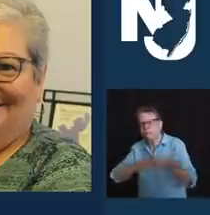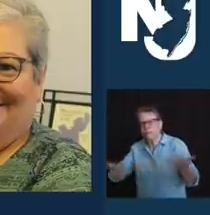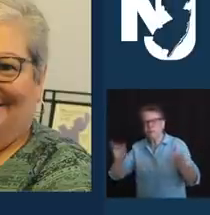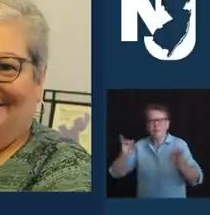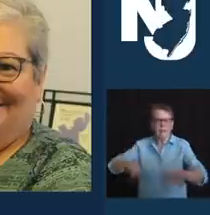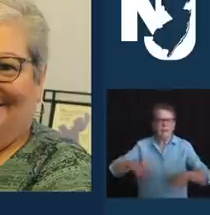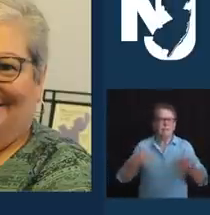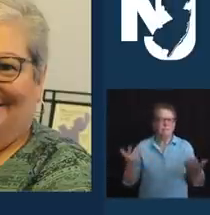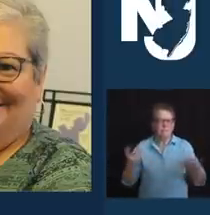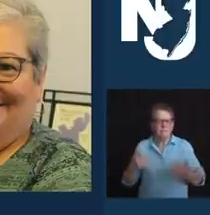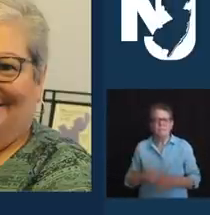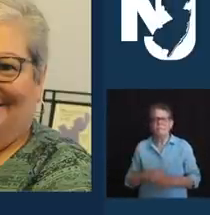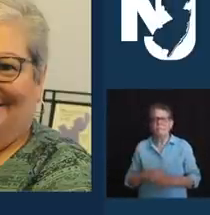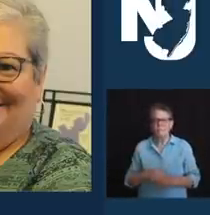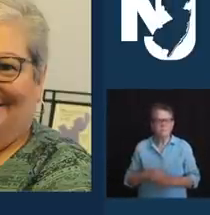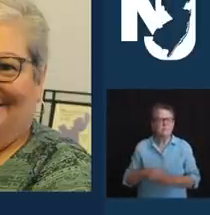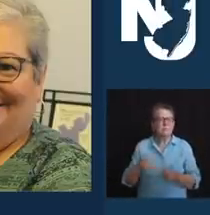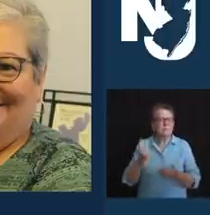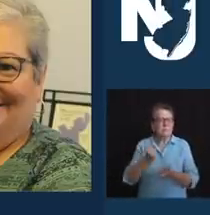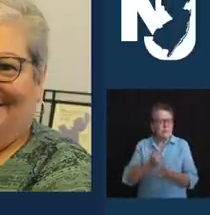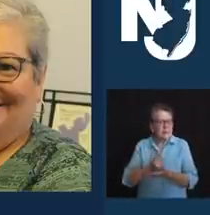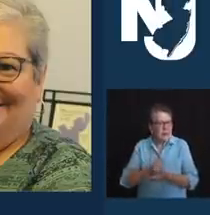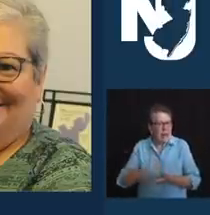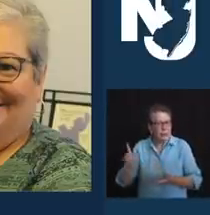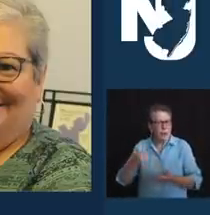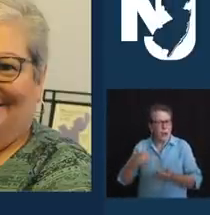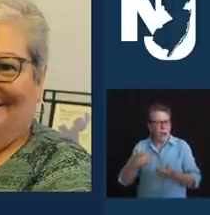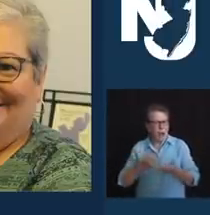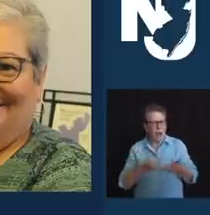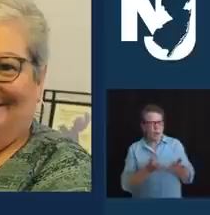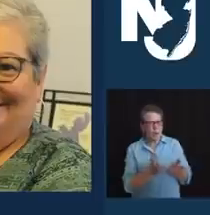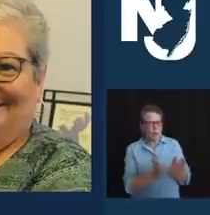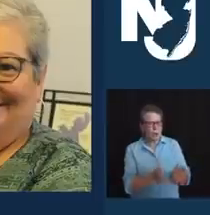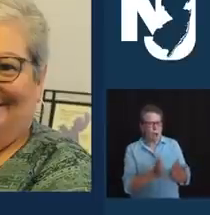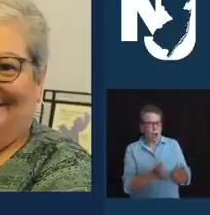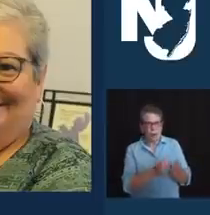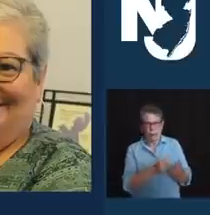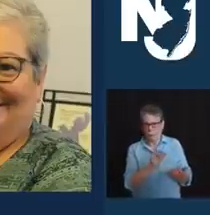week ago. Check them out. Their website will not surprise you,